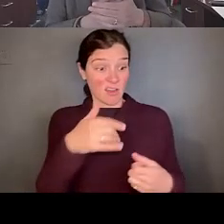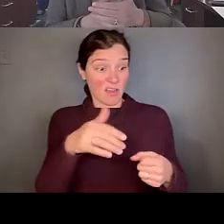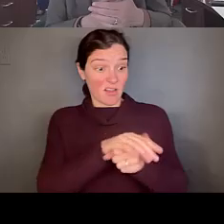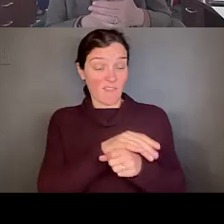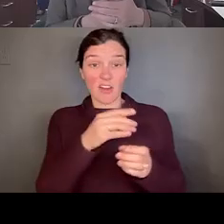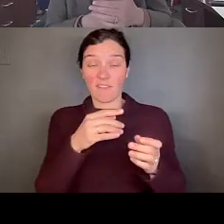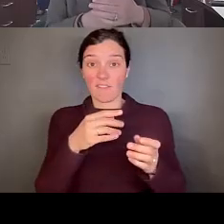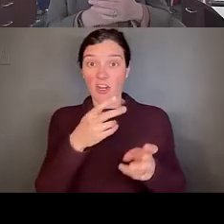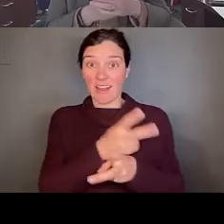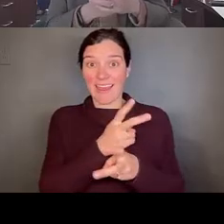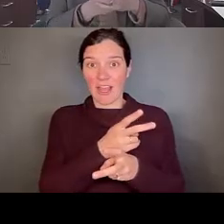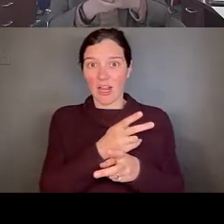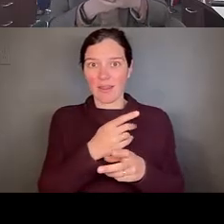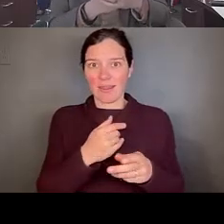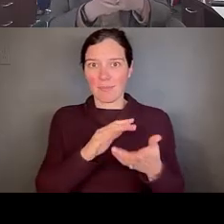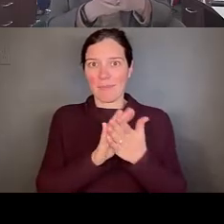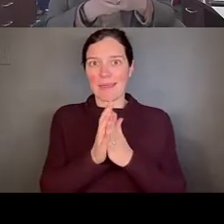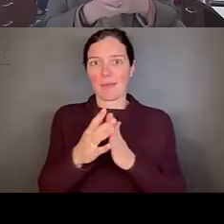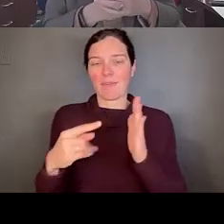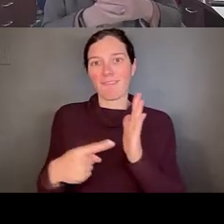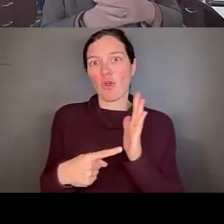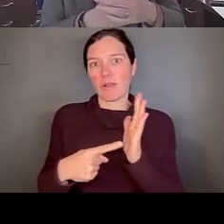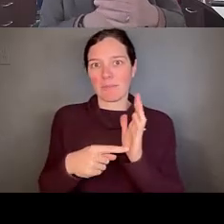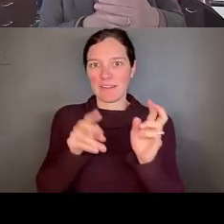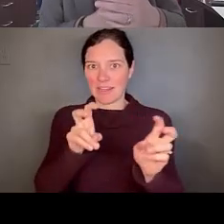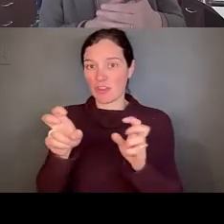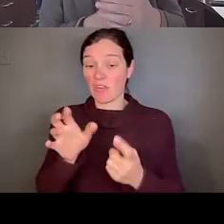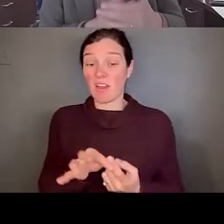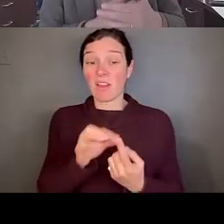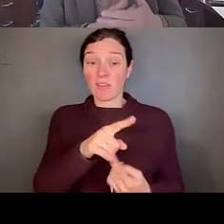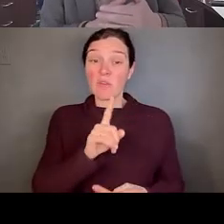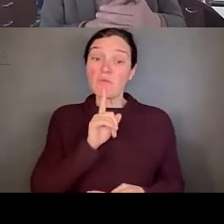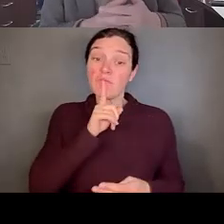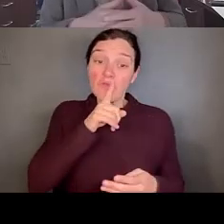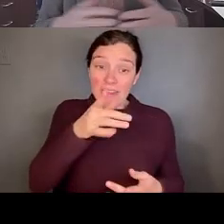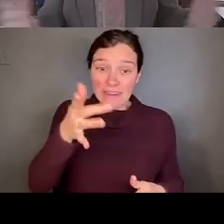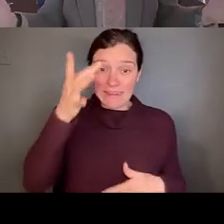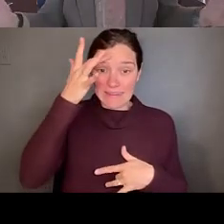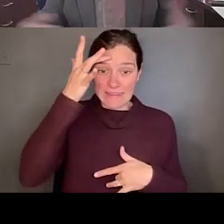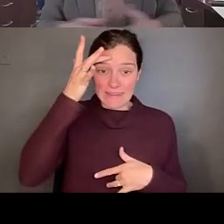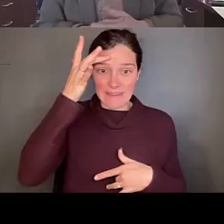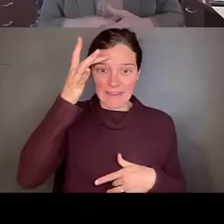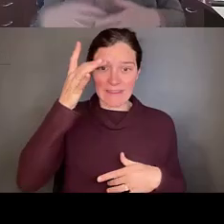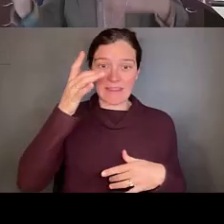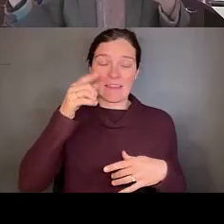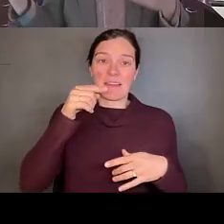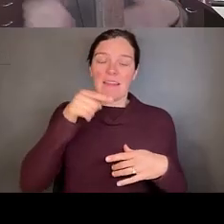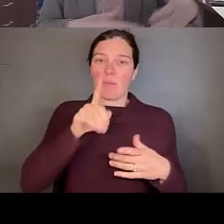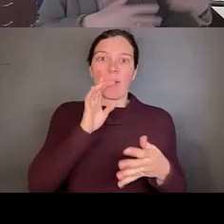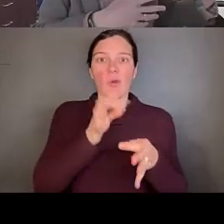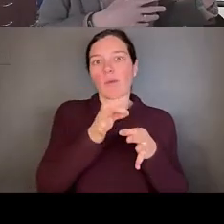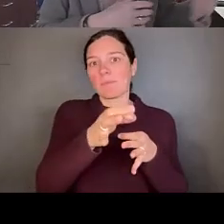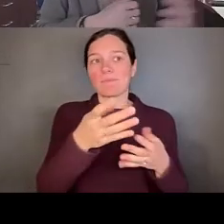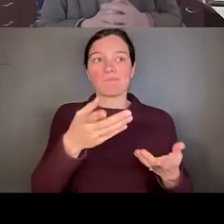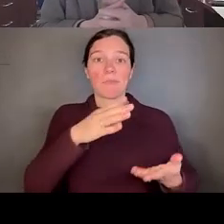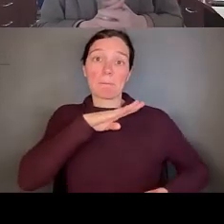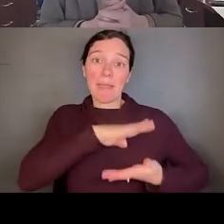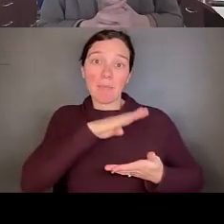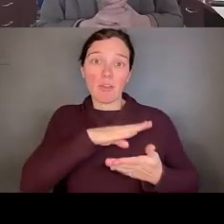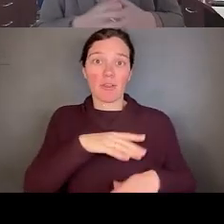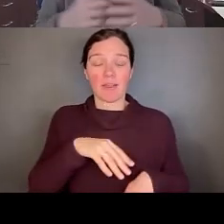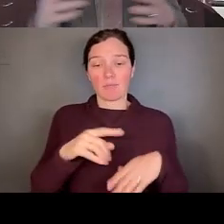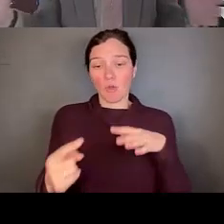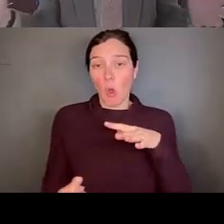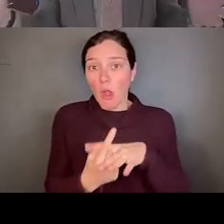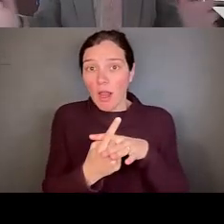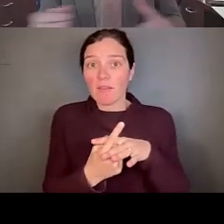an affordability issue. So unless they're really sick, they're probably going to put things off that are really important. Getting your mammogram, getting your